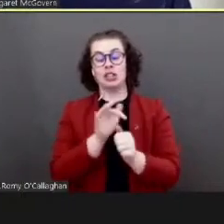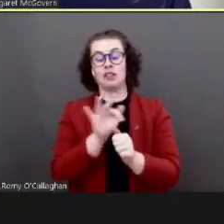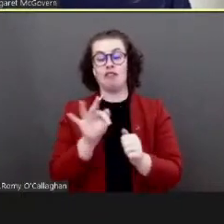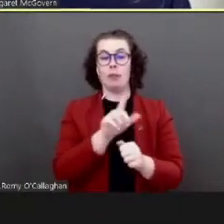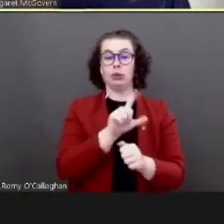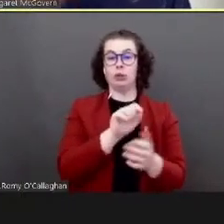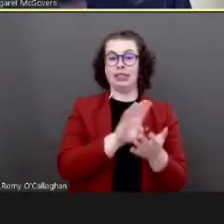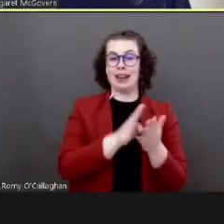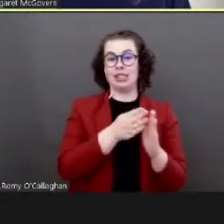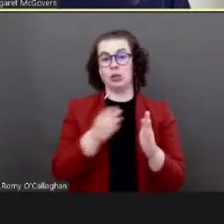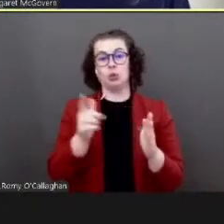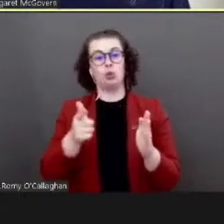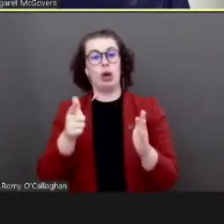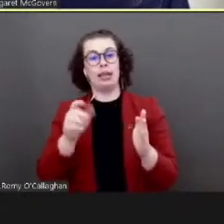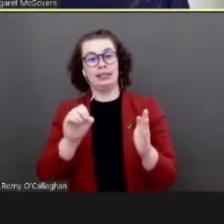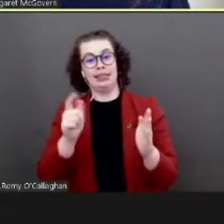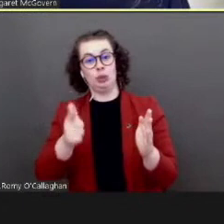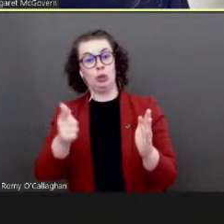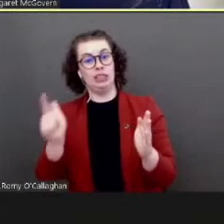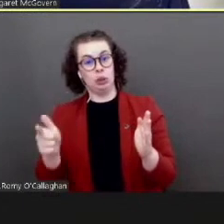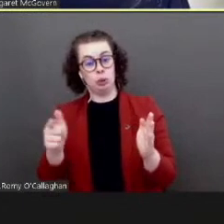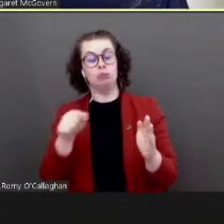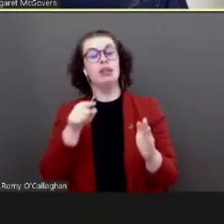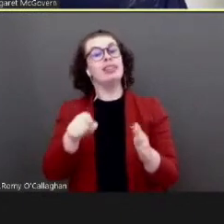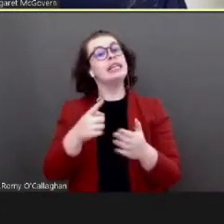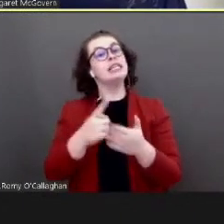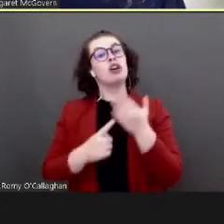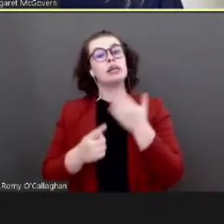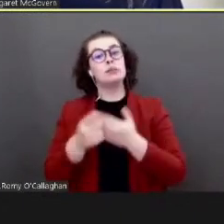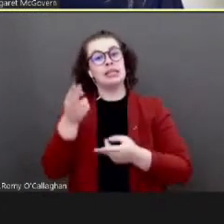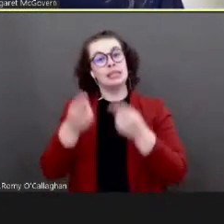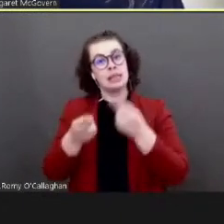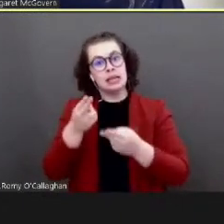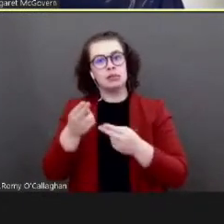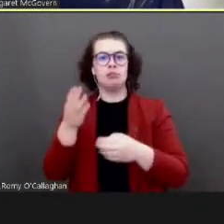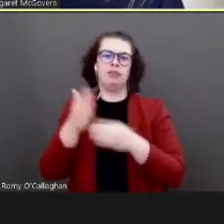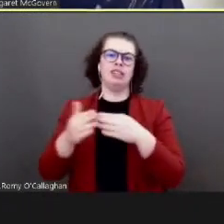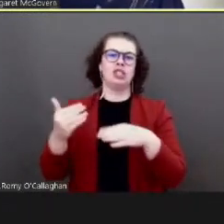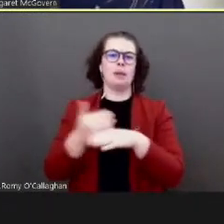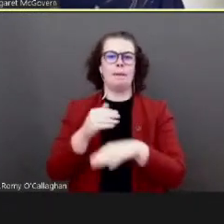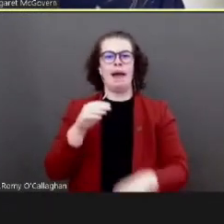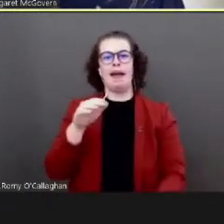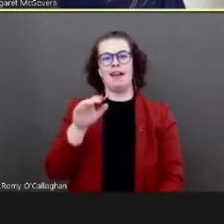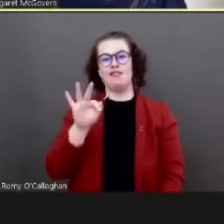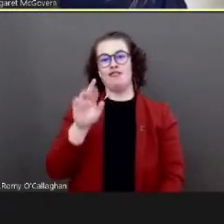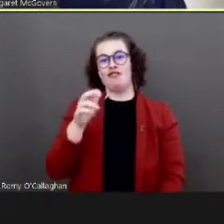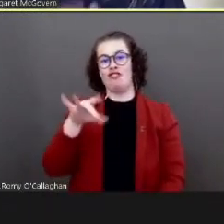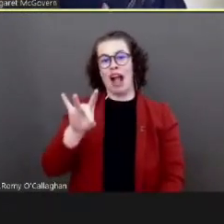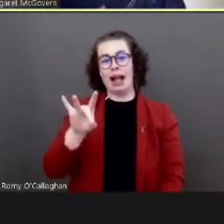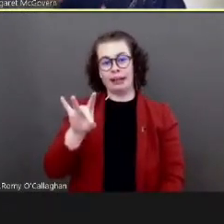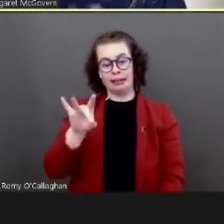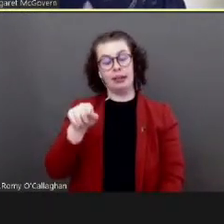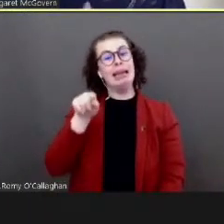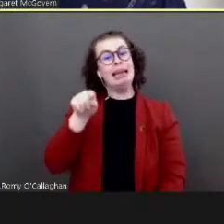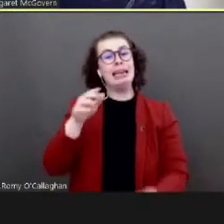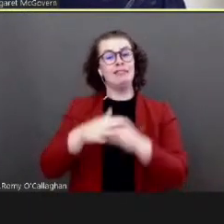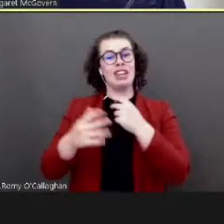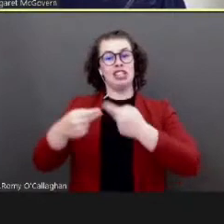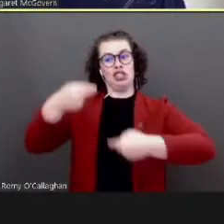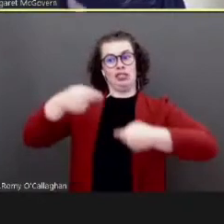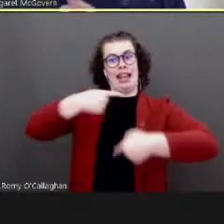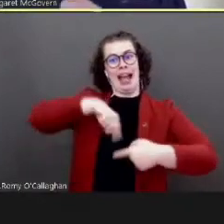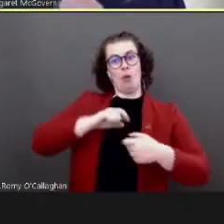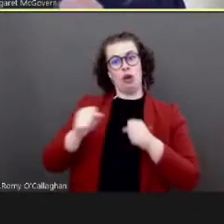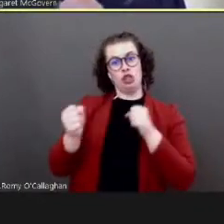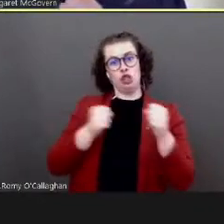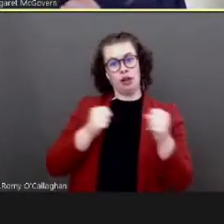These are many of them based on an independent assessment completed by Frank Poperino in 2015 of our service. And he identified a need to develop